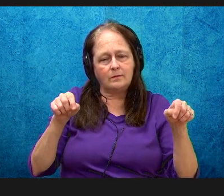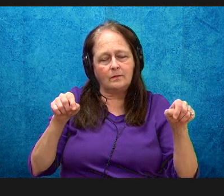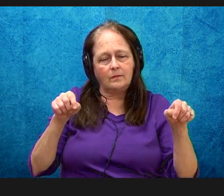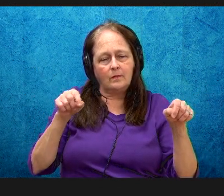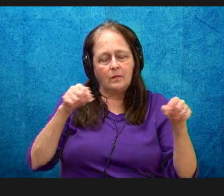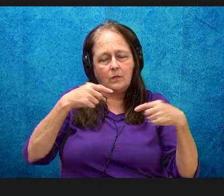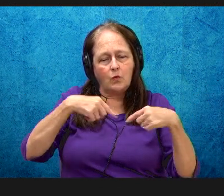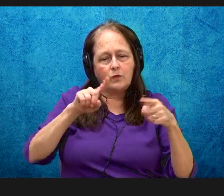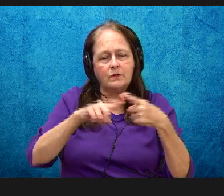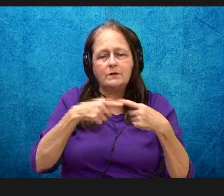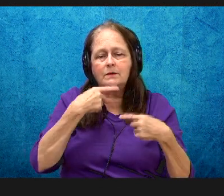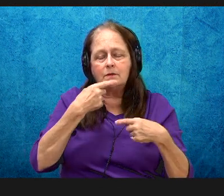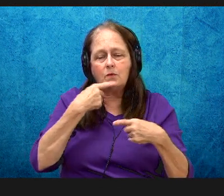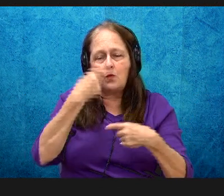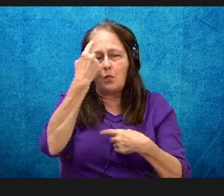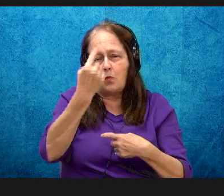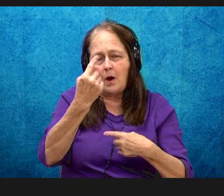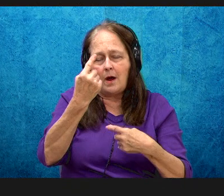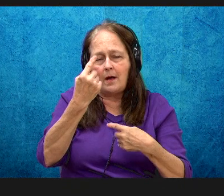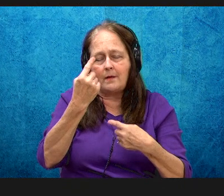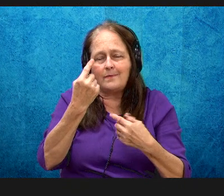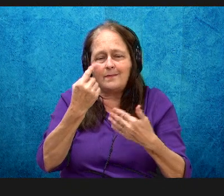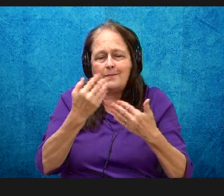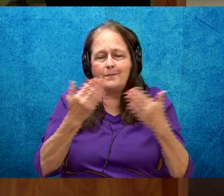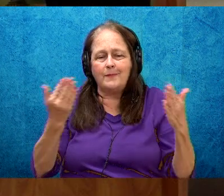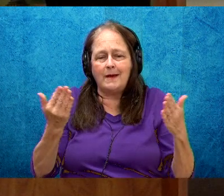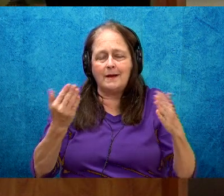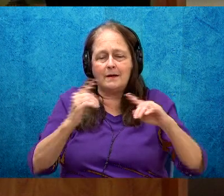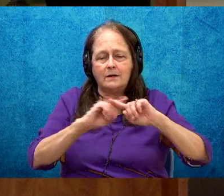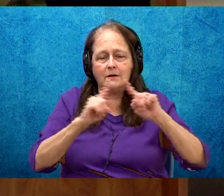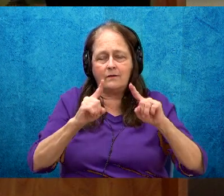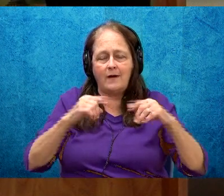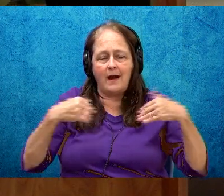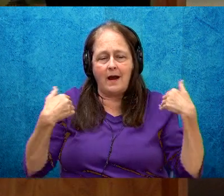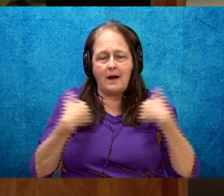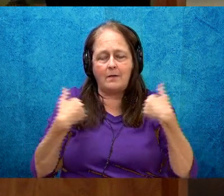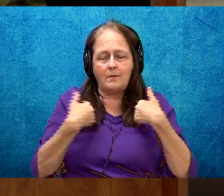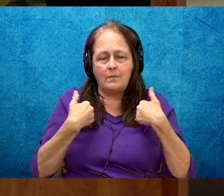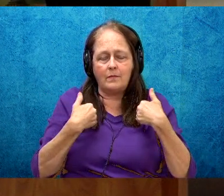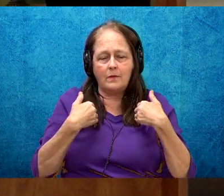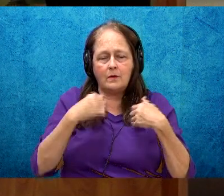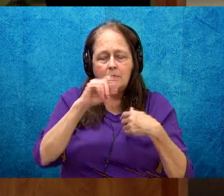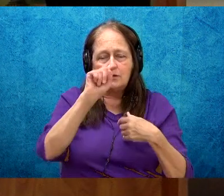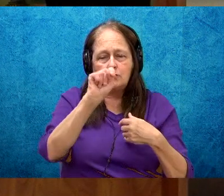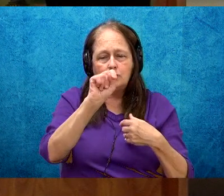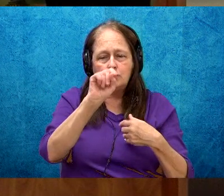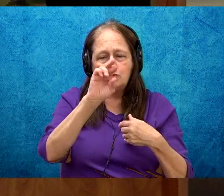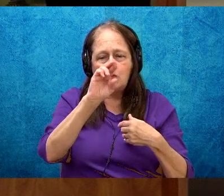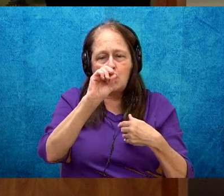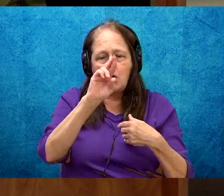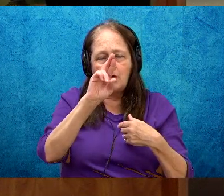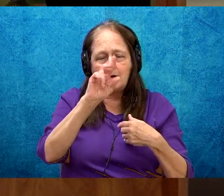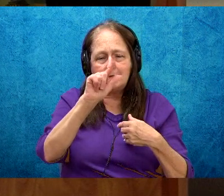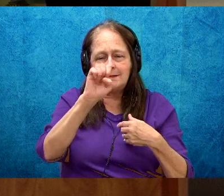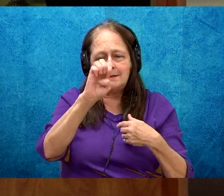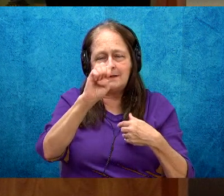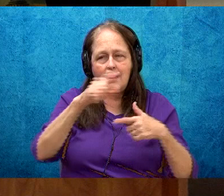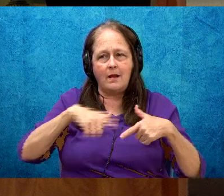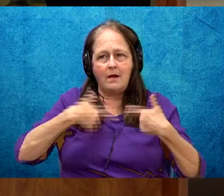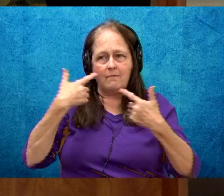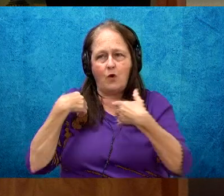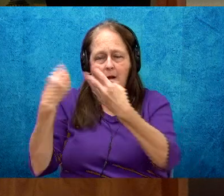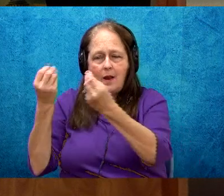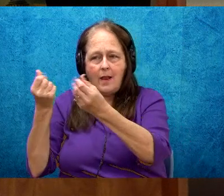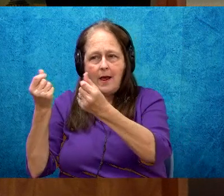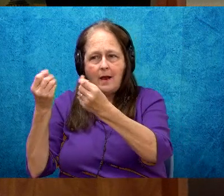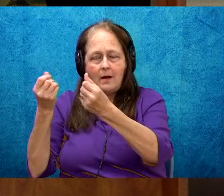it goes on to state that one of the biggest differences between the two animals is that tortoises live on land while